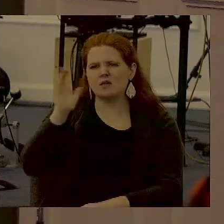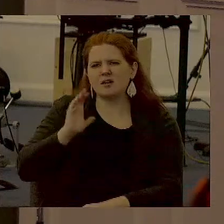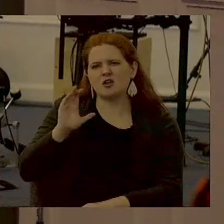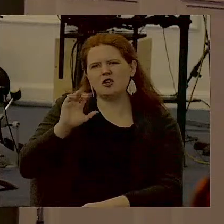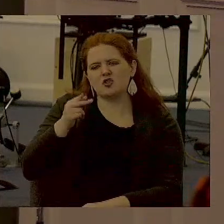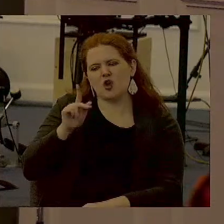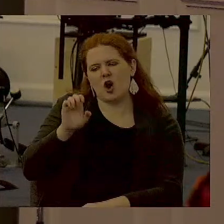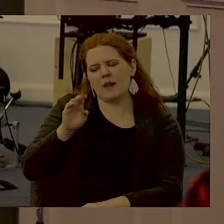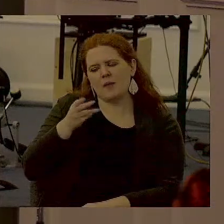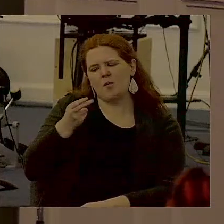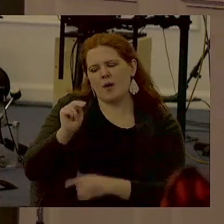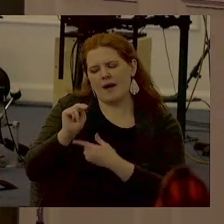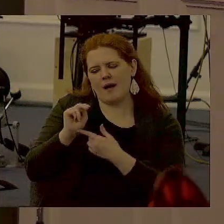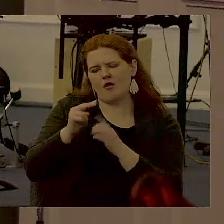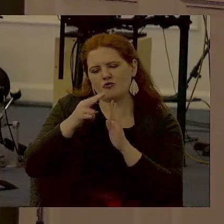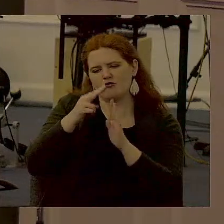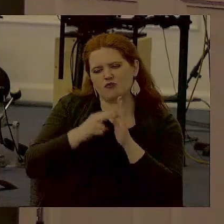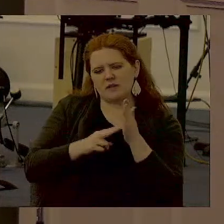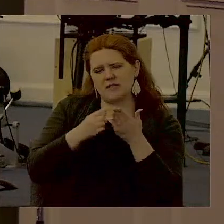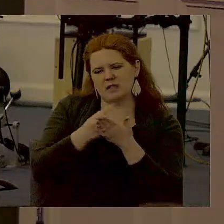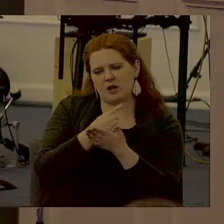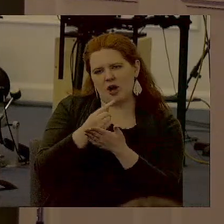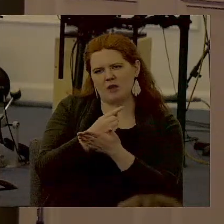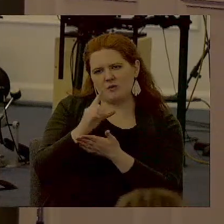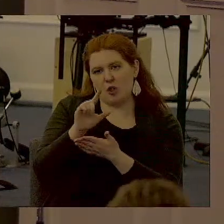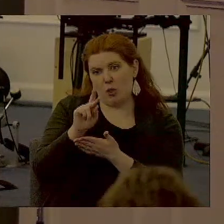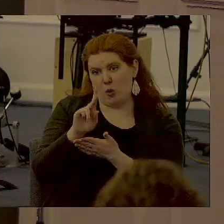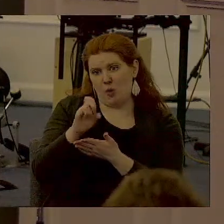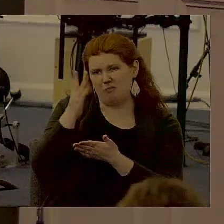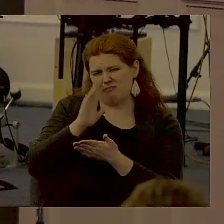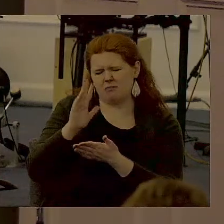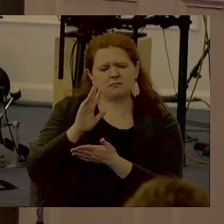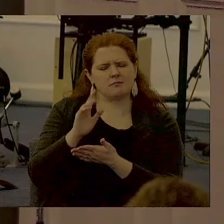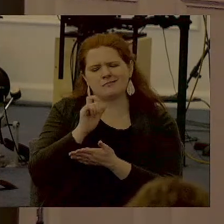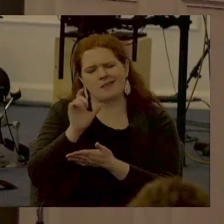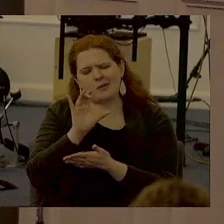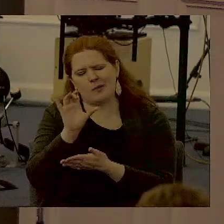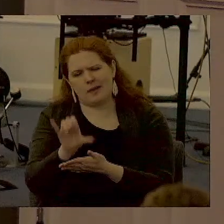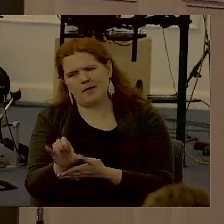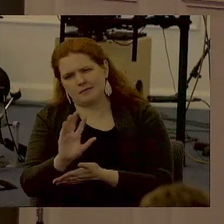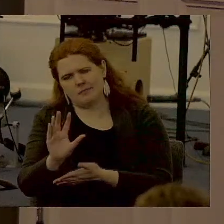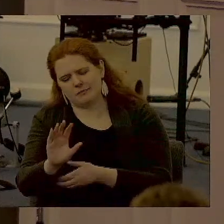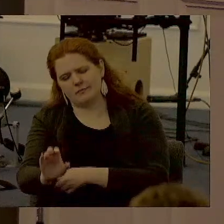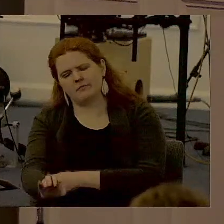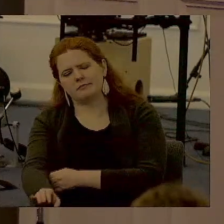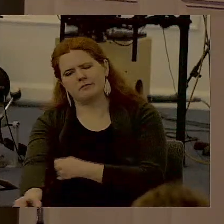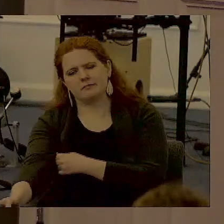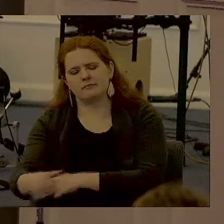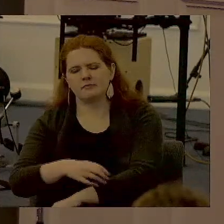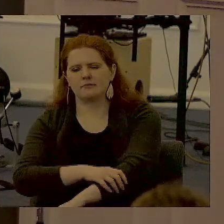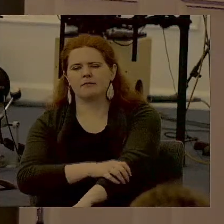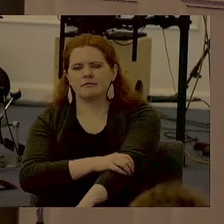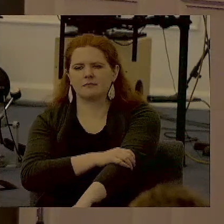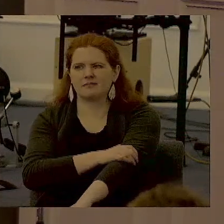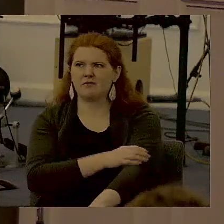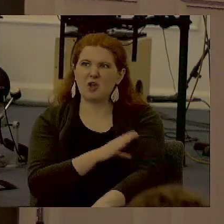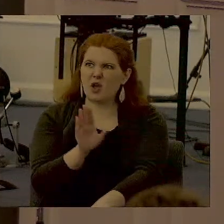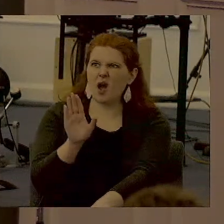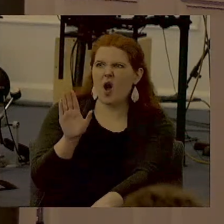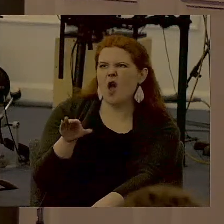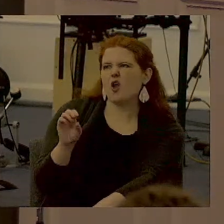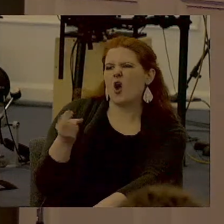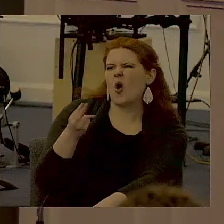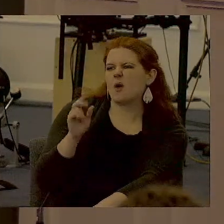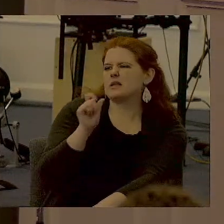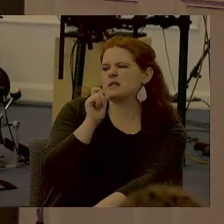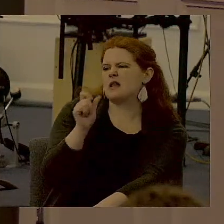Christmas special reads the Gospel of Luke, right? We didn't do that. And so you say, well, then it's not really,